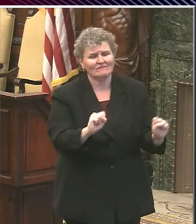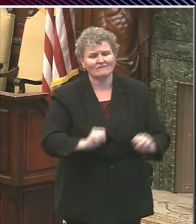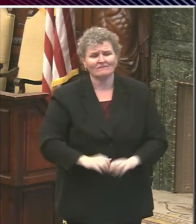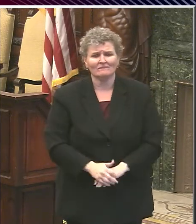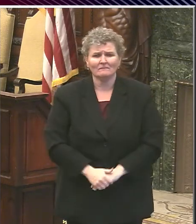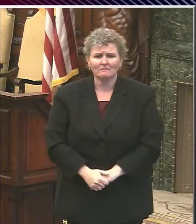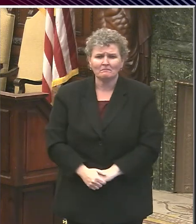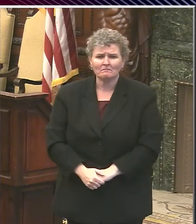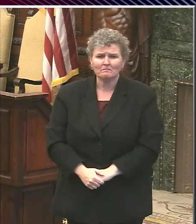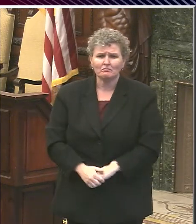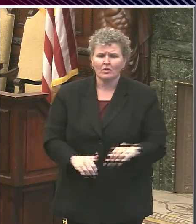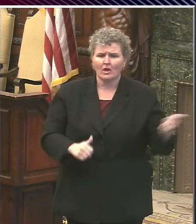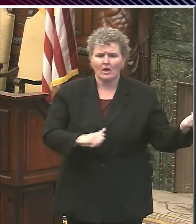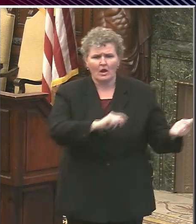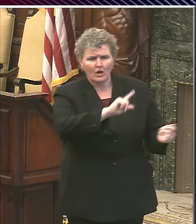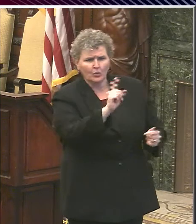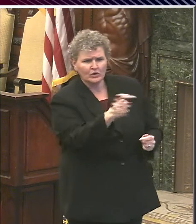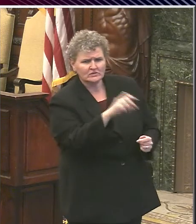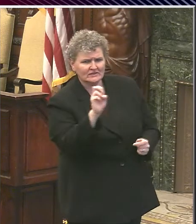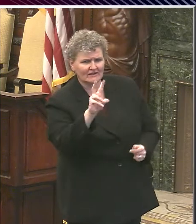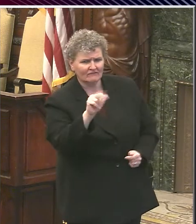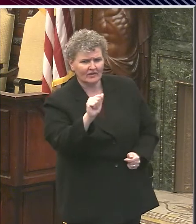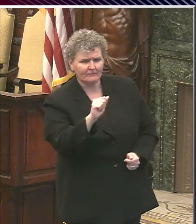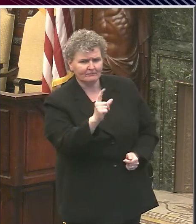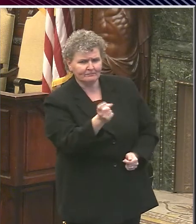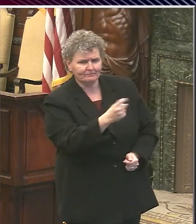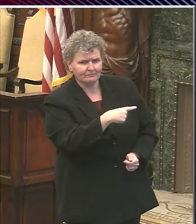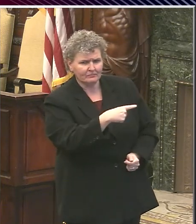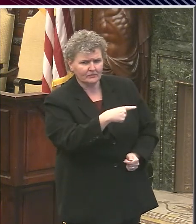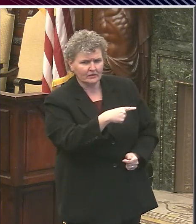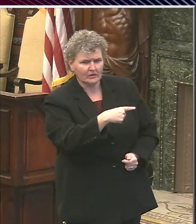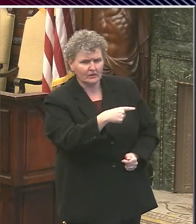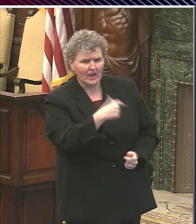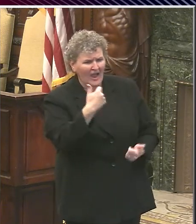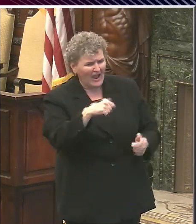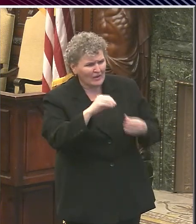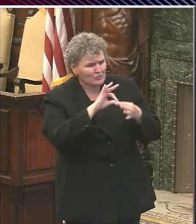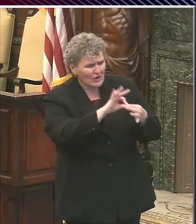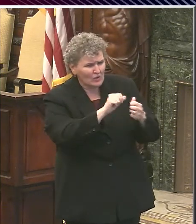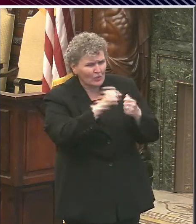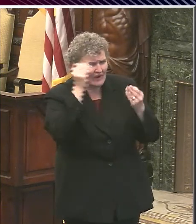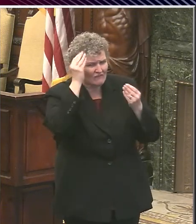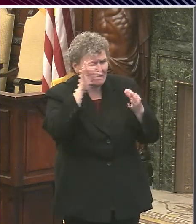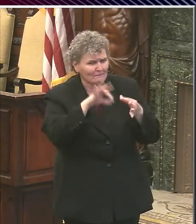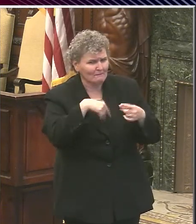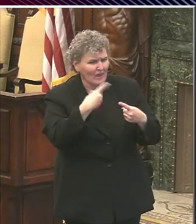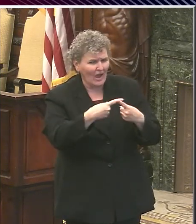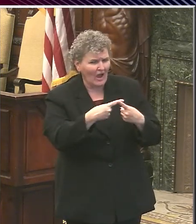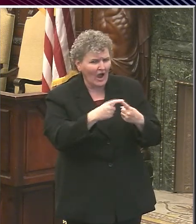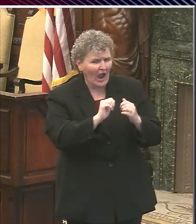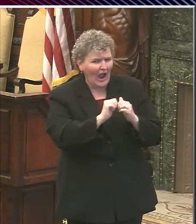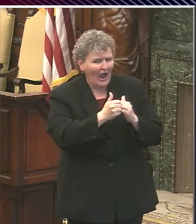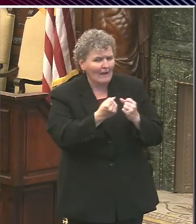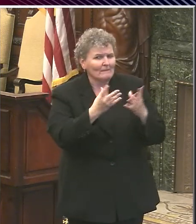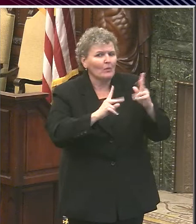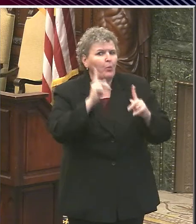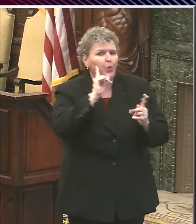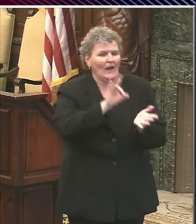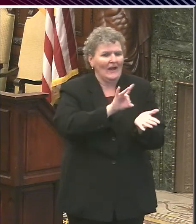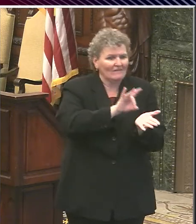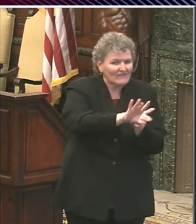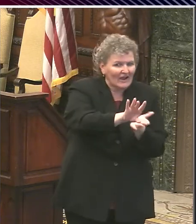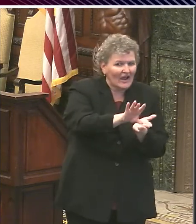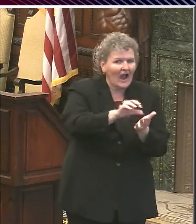Gladstein. Does the city have any information on how many people could be evicted when the evictions are allowed to resume next